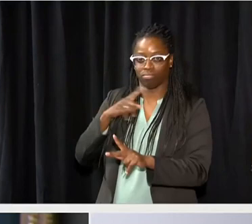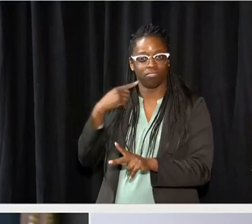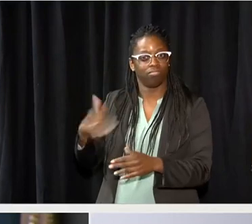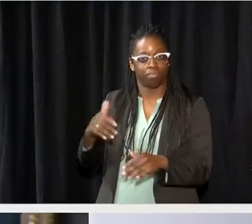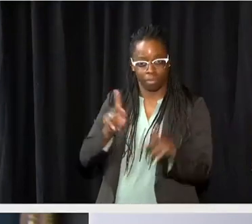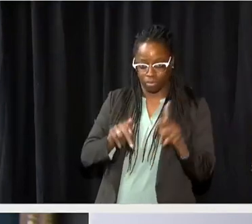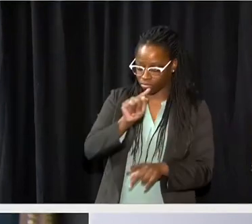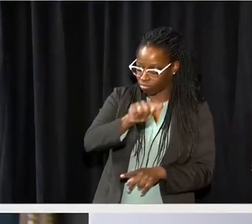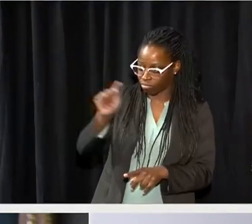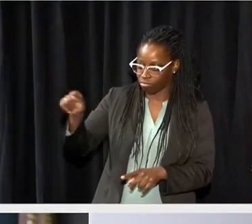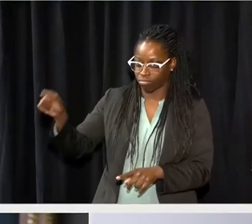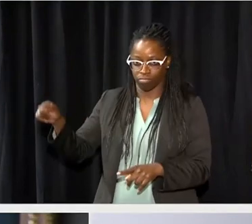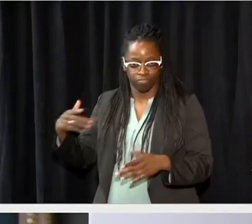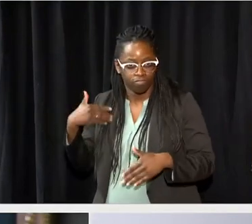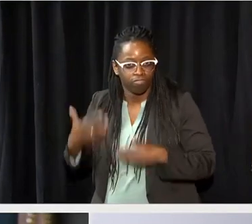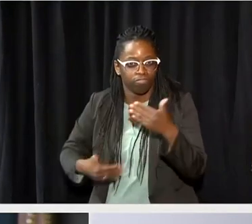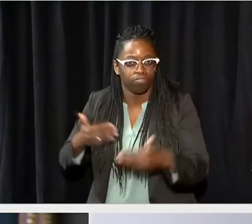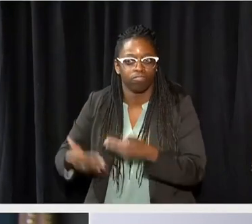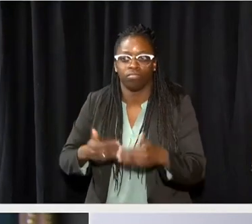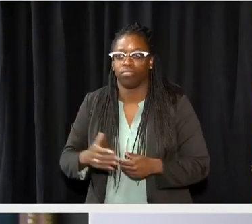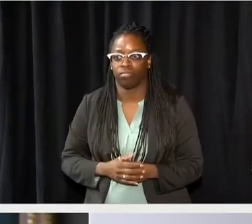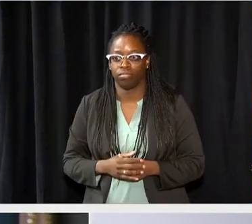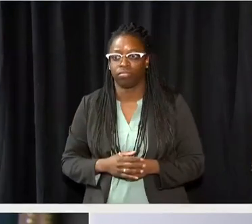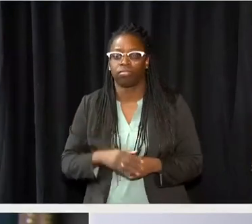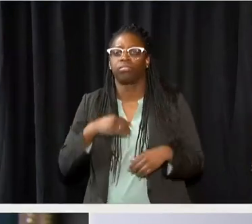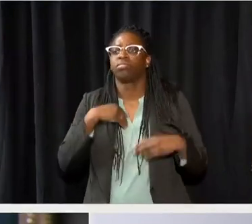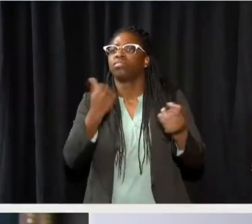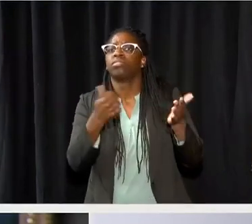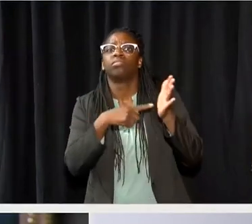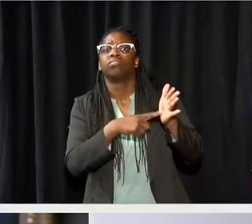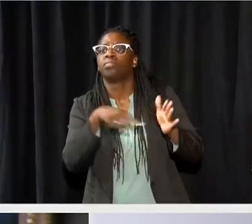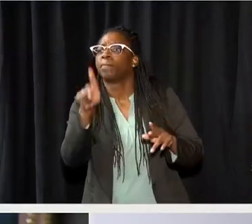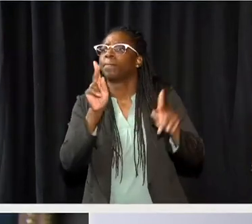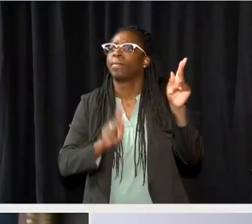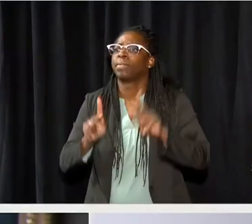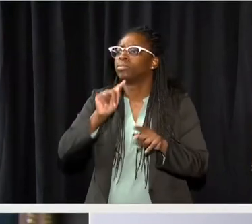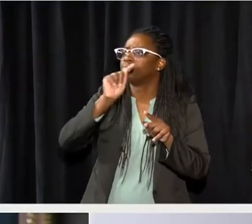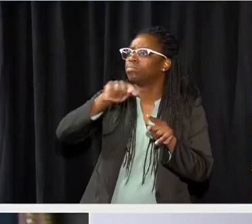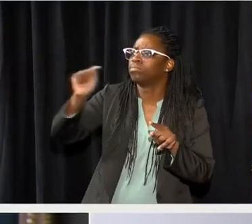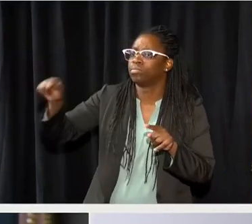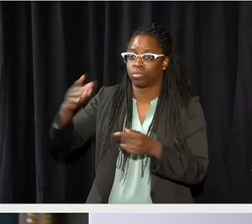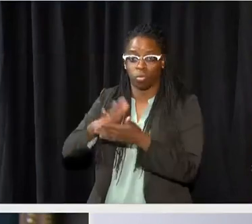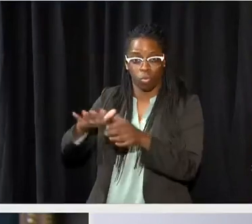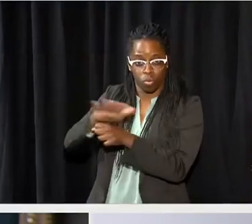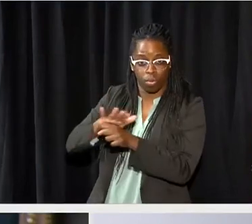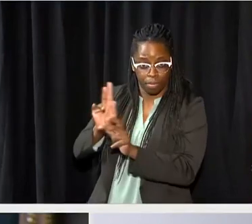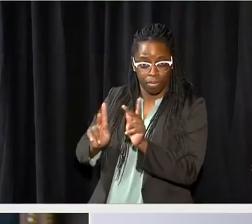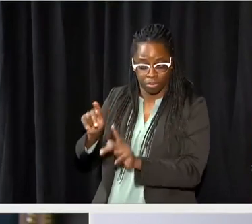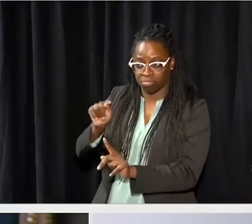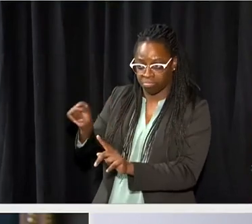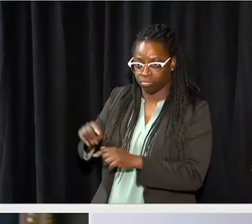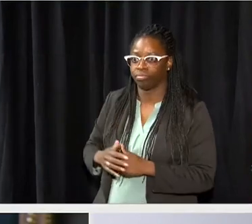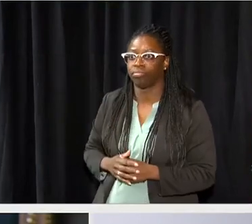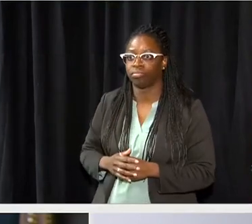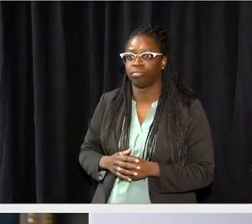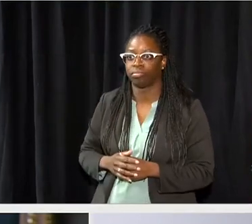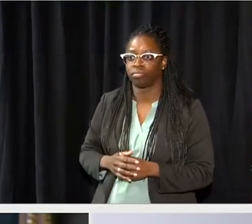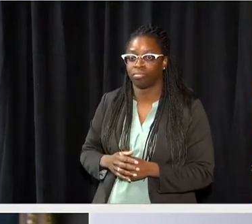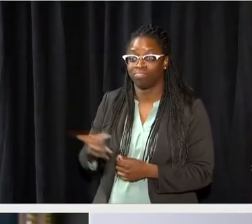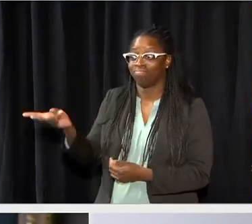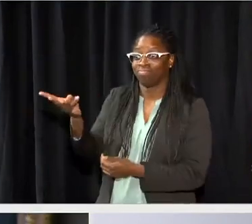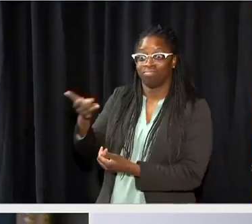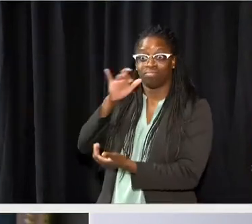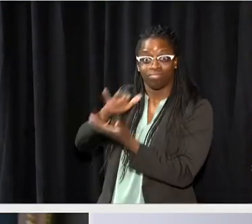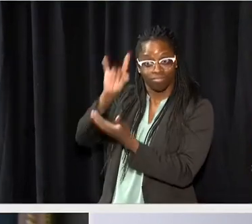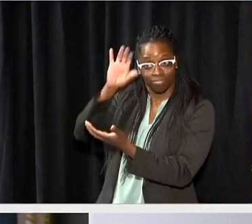people. So I want to introduce a few of them tonight. We have with us Jay and